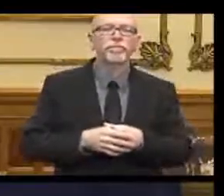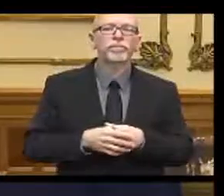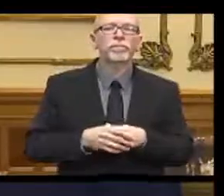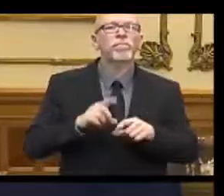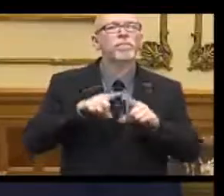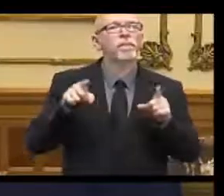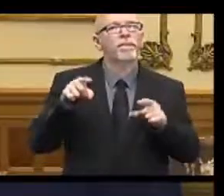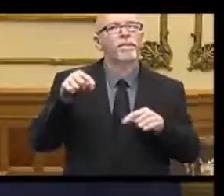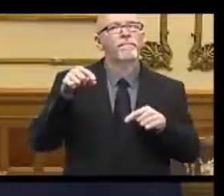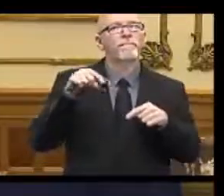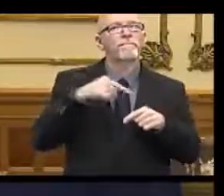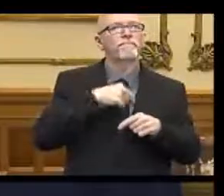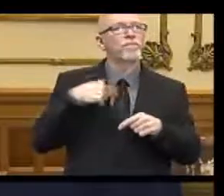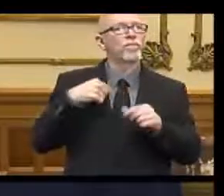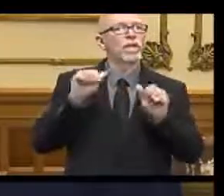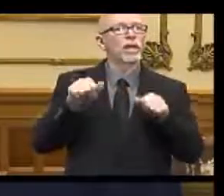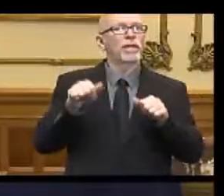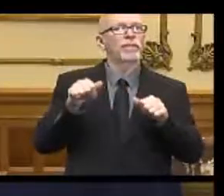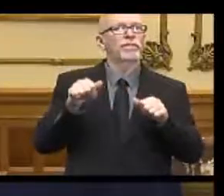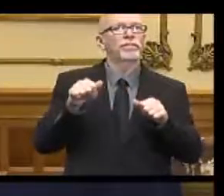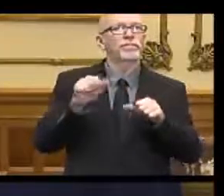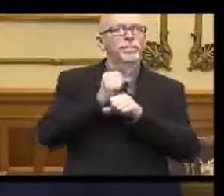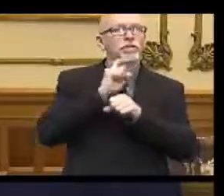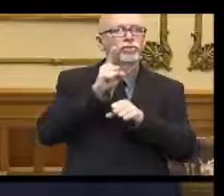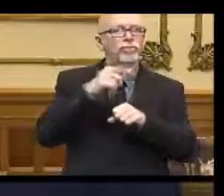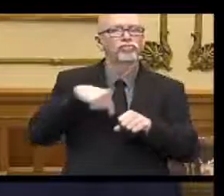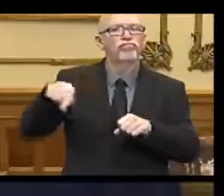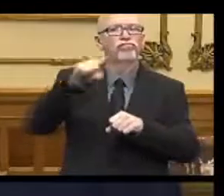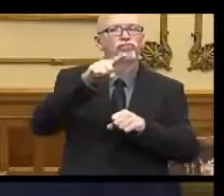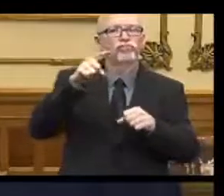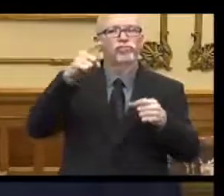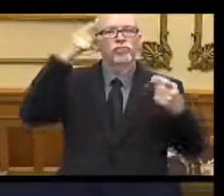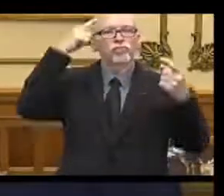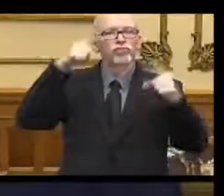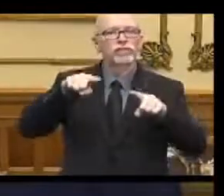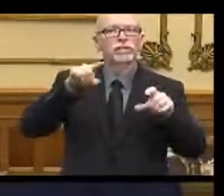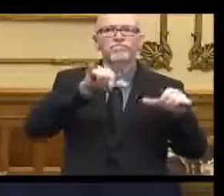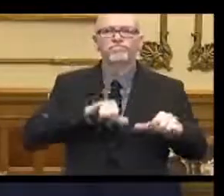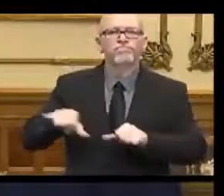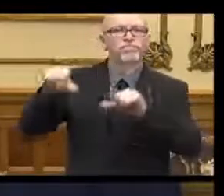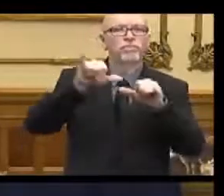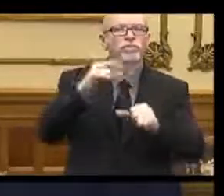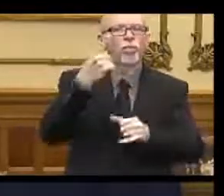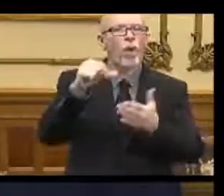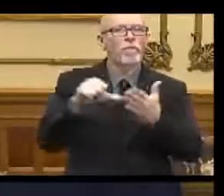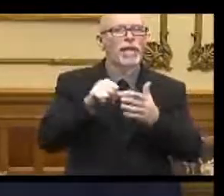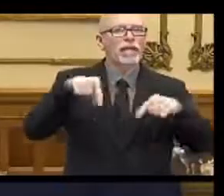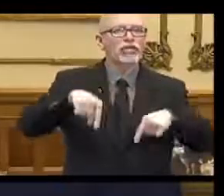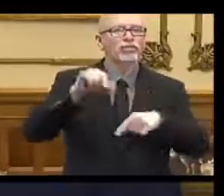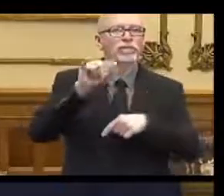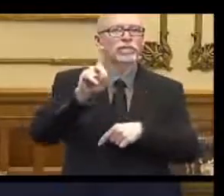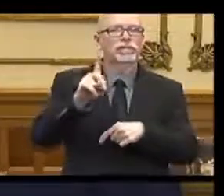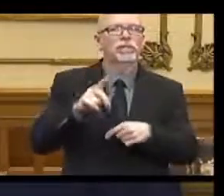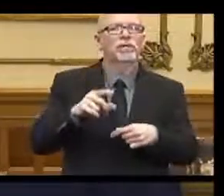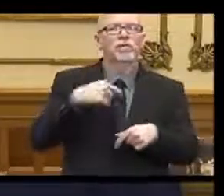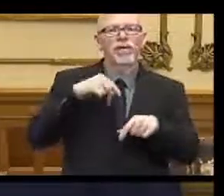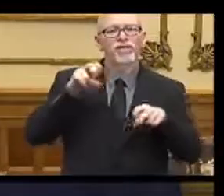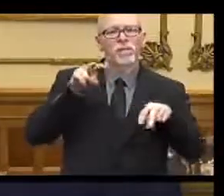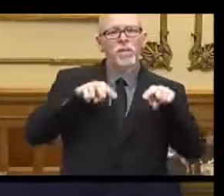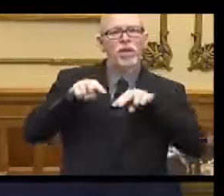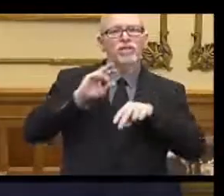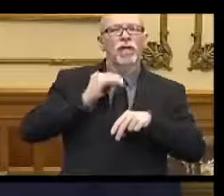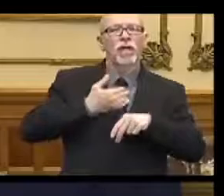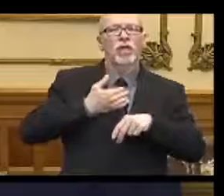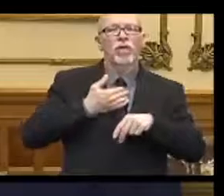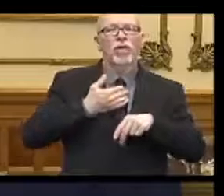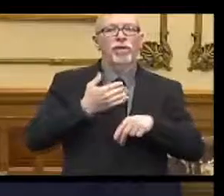to allow us to make sure that we're all on the same page as a state in this together, one Indiana, monitoring our